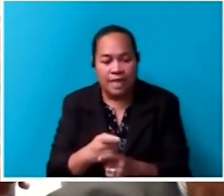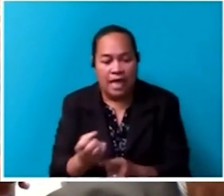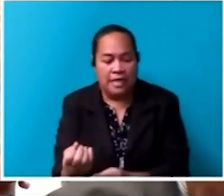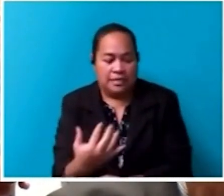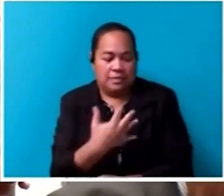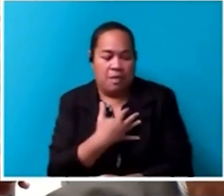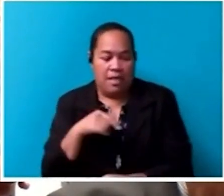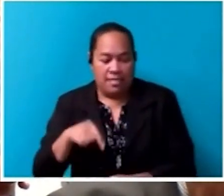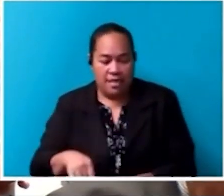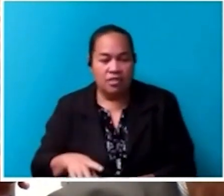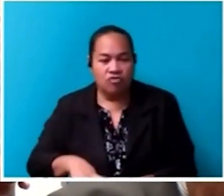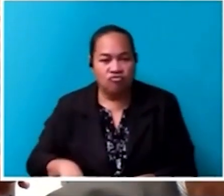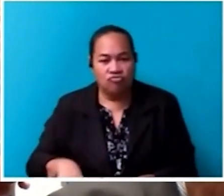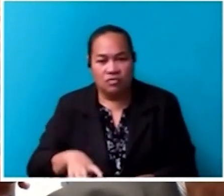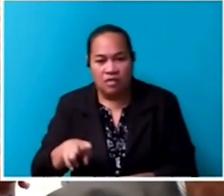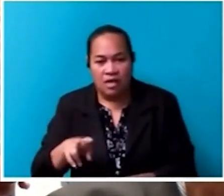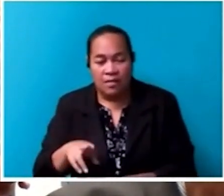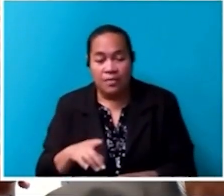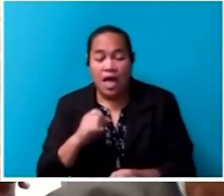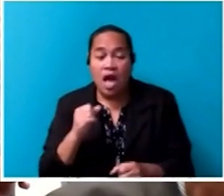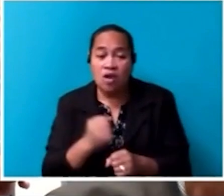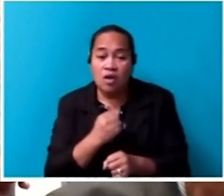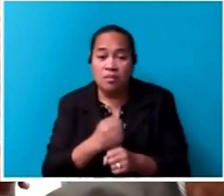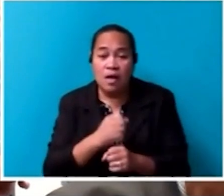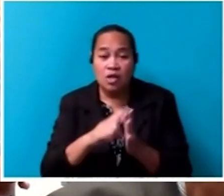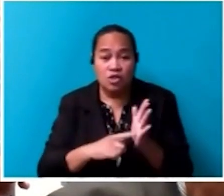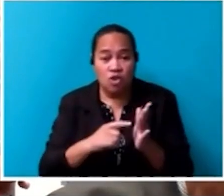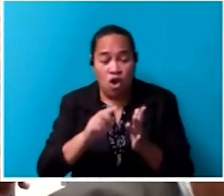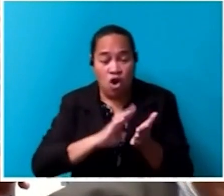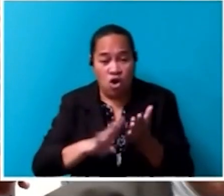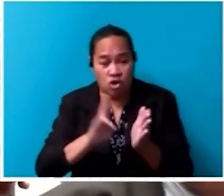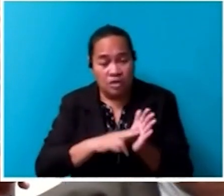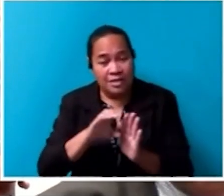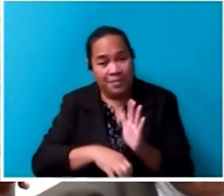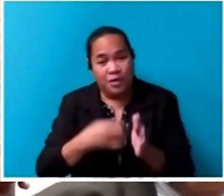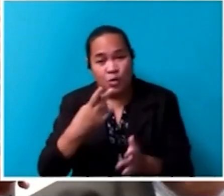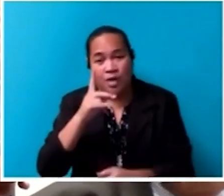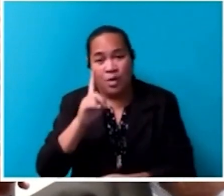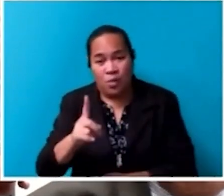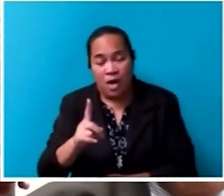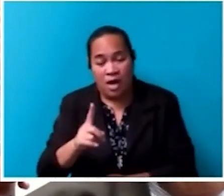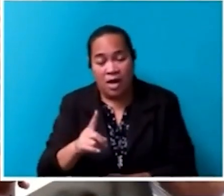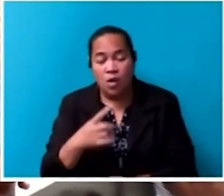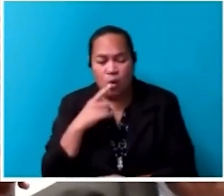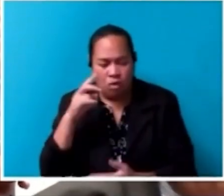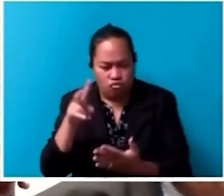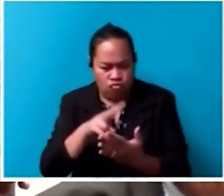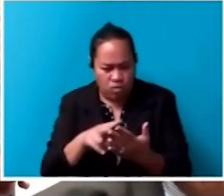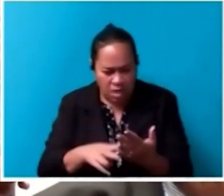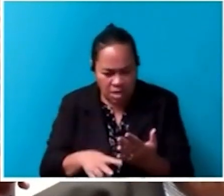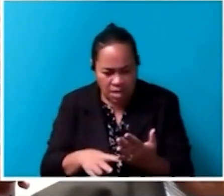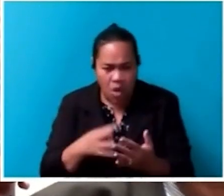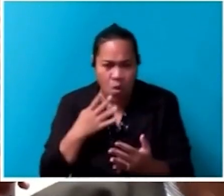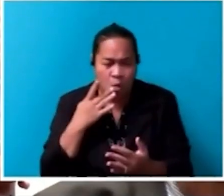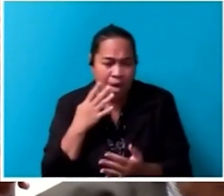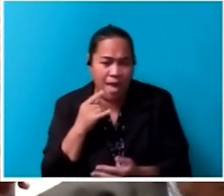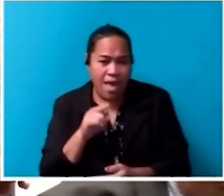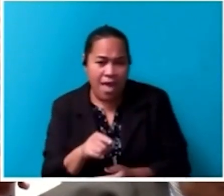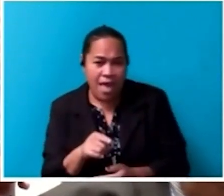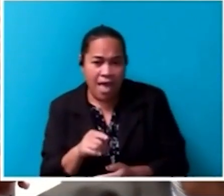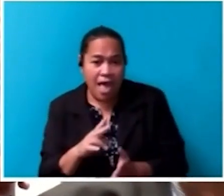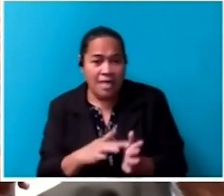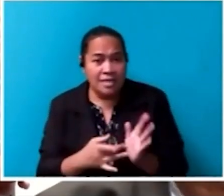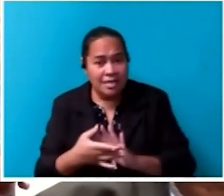this journey. In the Gospel of John, chapter 31, we read of the moment when the